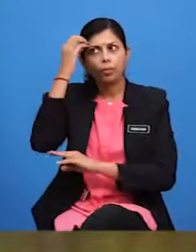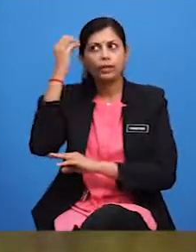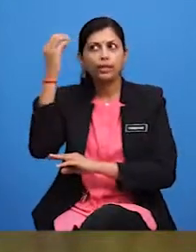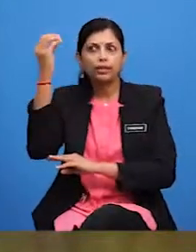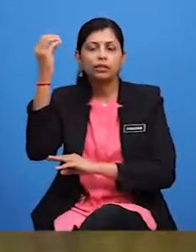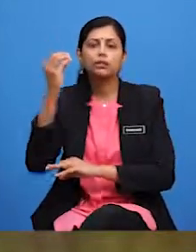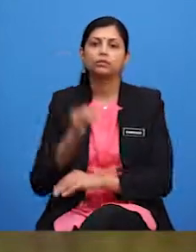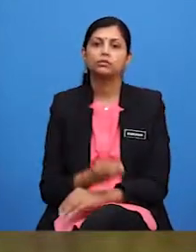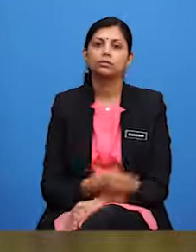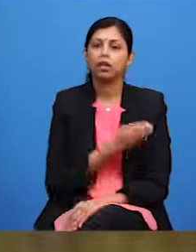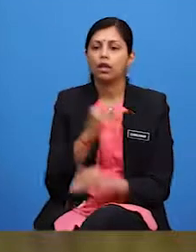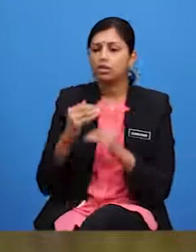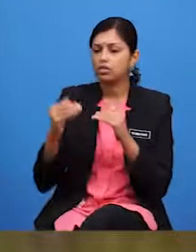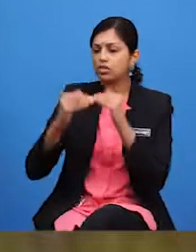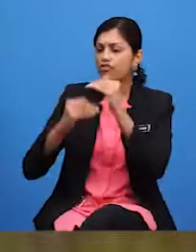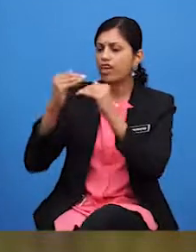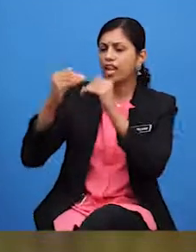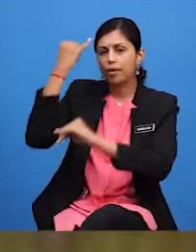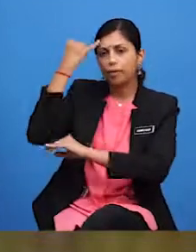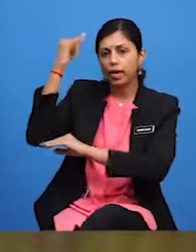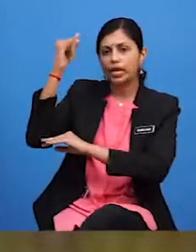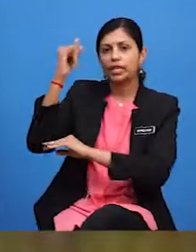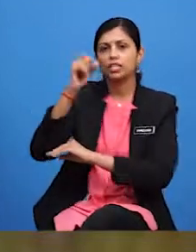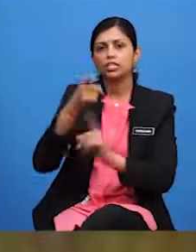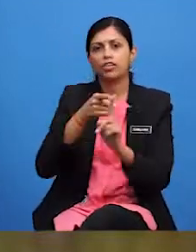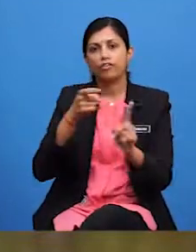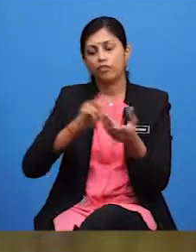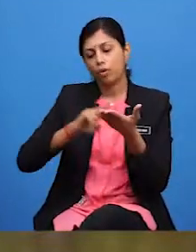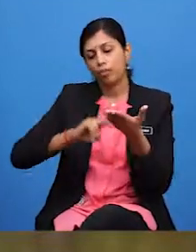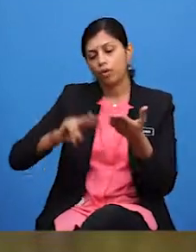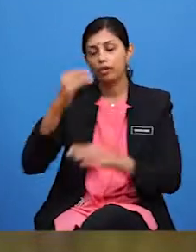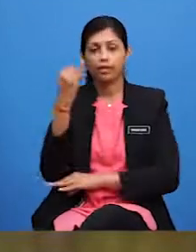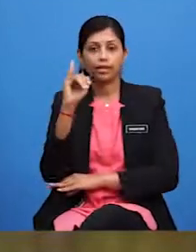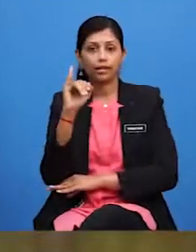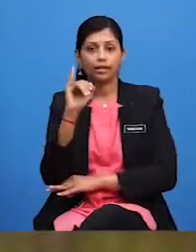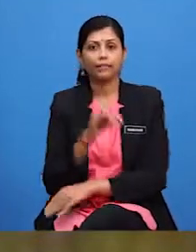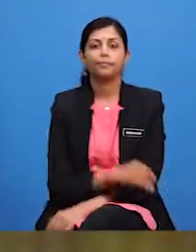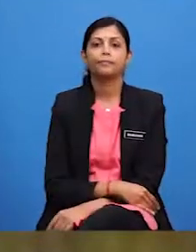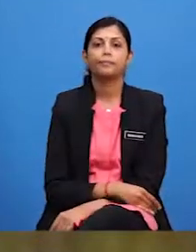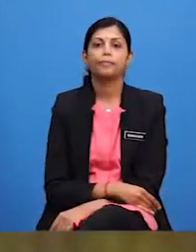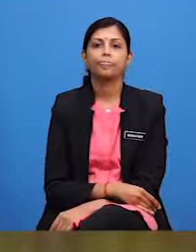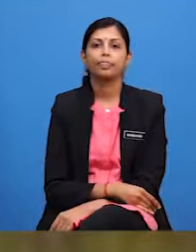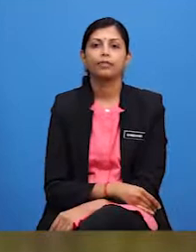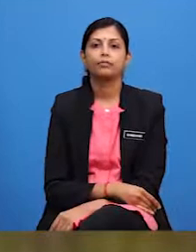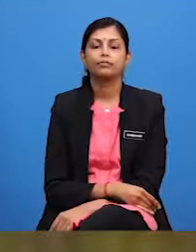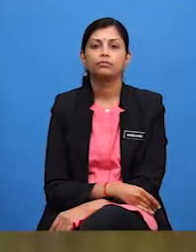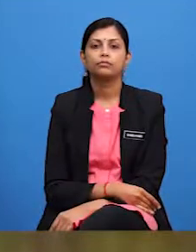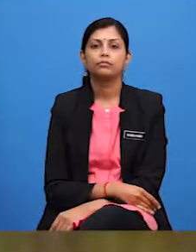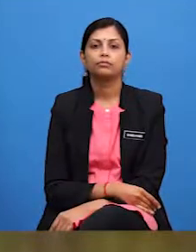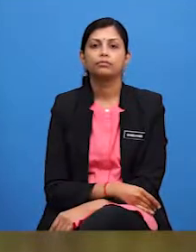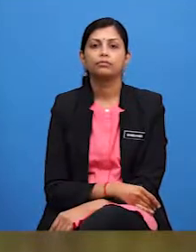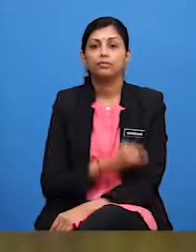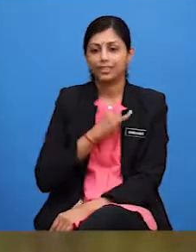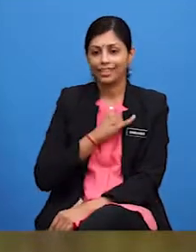judgments, and develop ideas from reading. I think I am ready